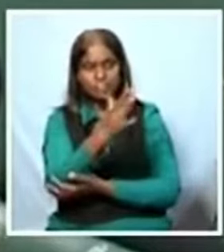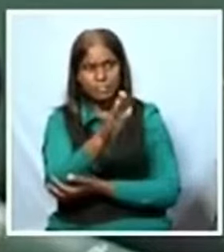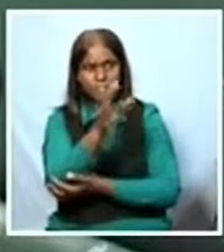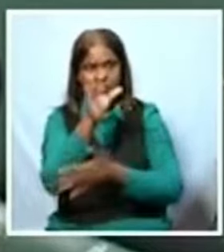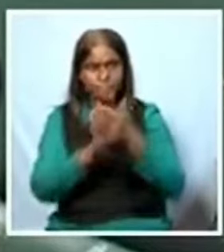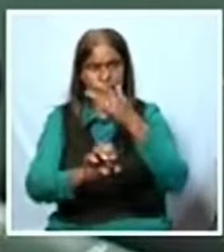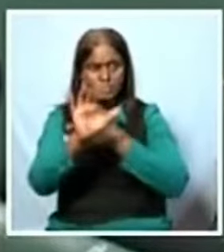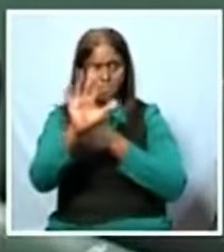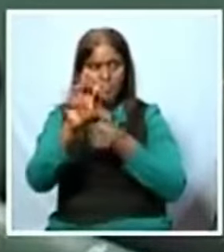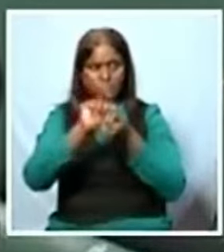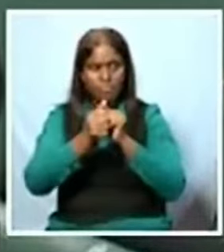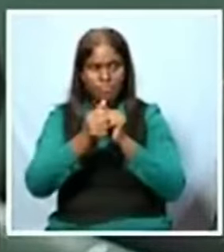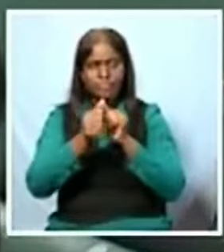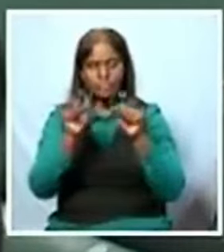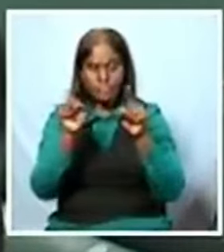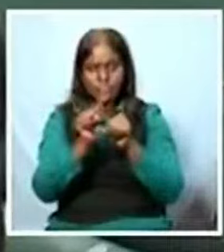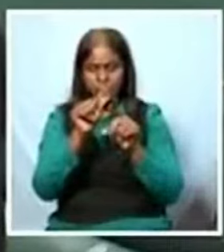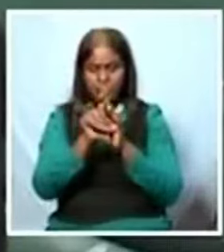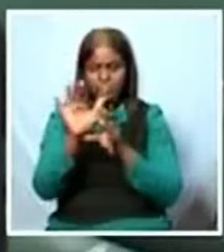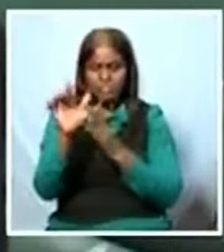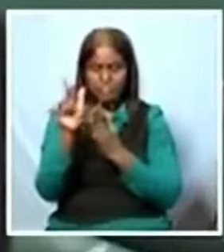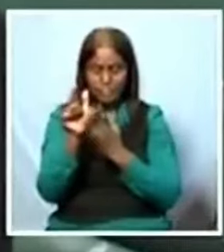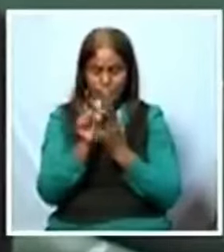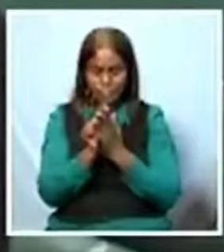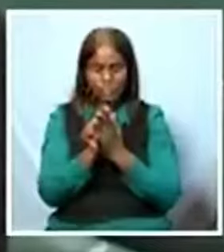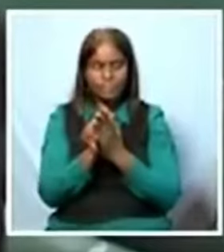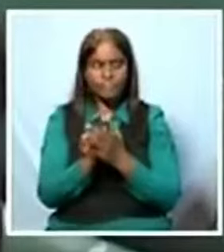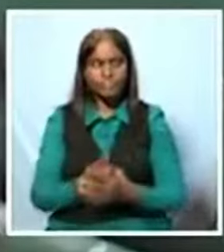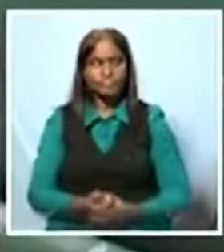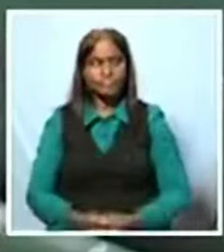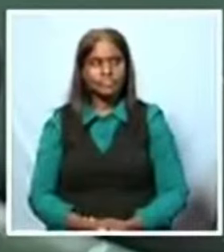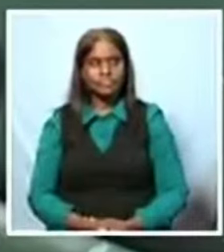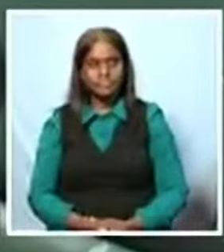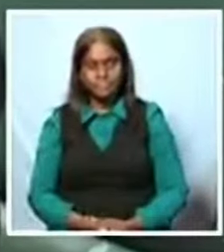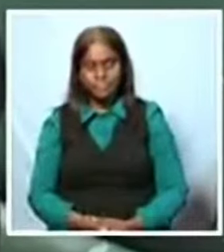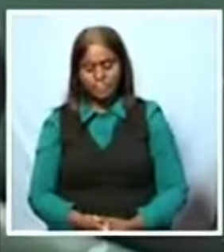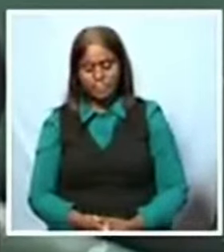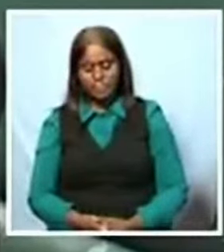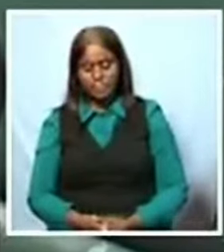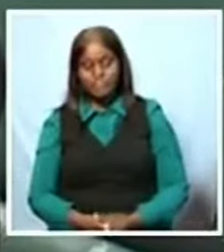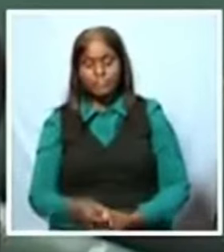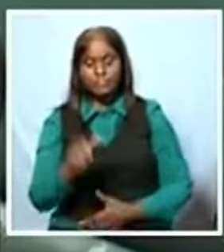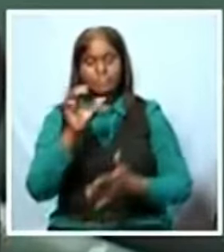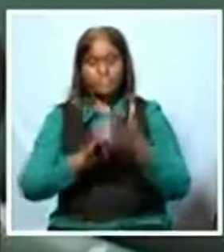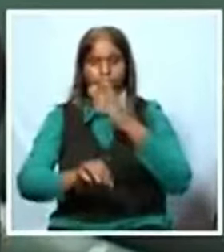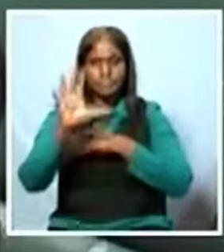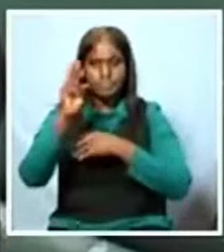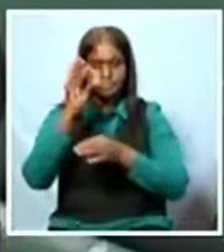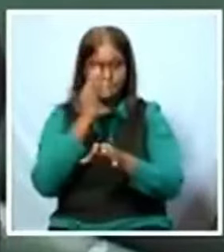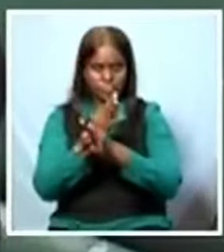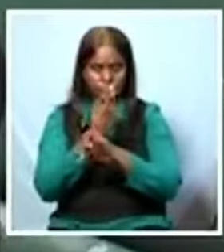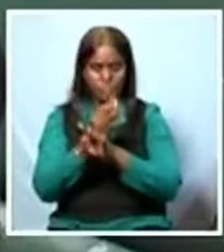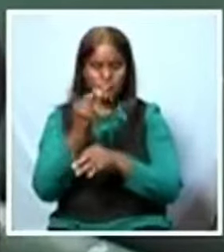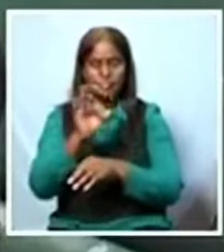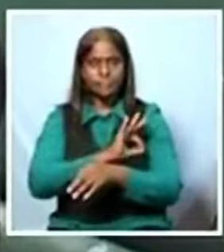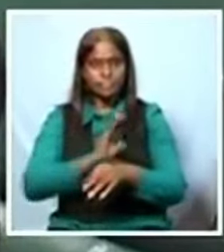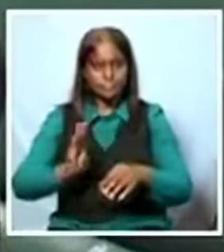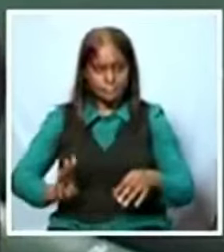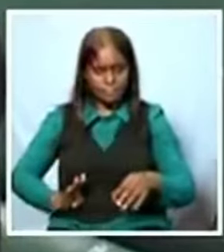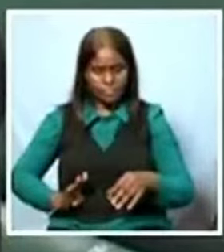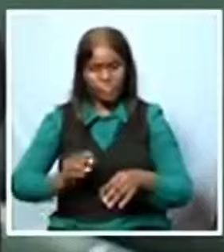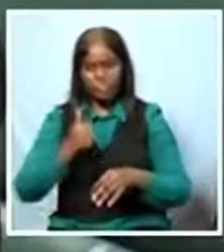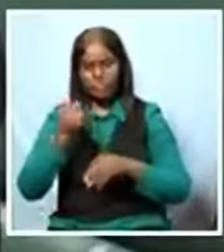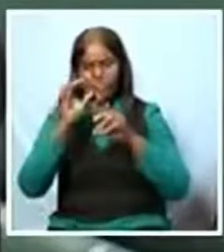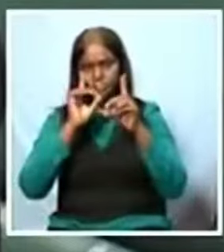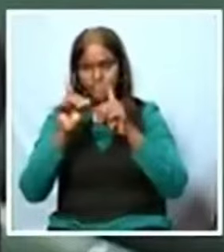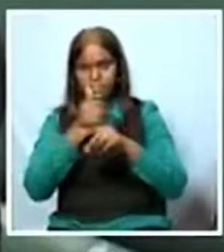Clause 5 as amended is ordered to stand part of the bill. Clause 6, functions of board.